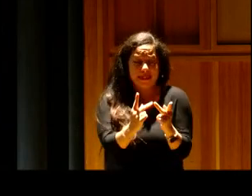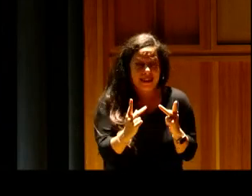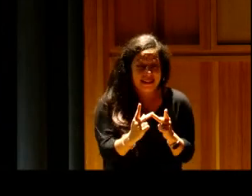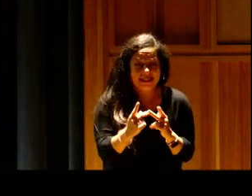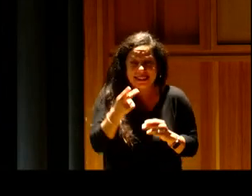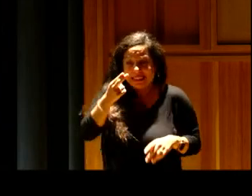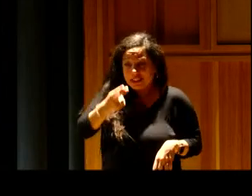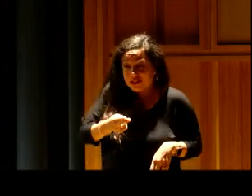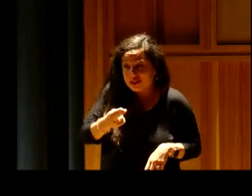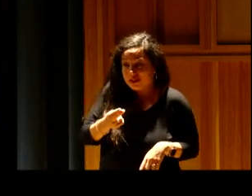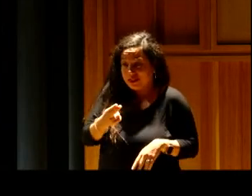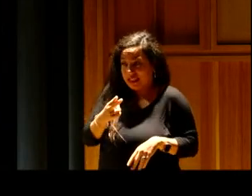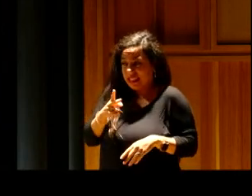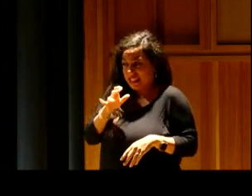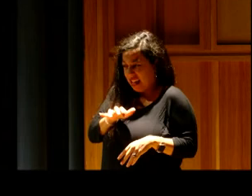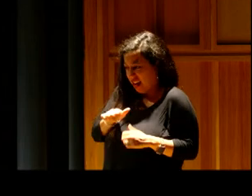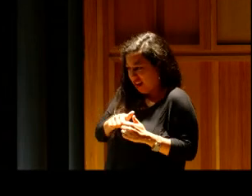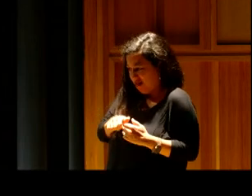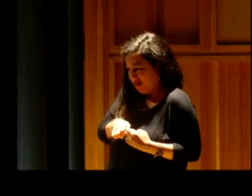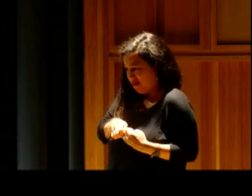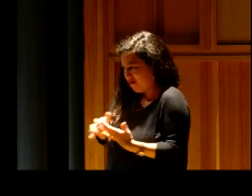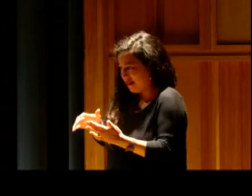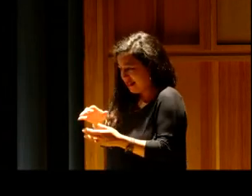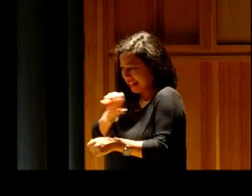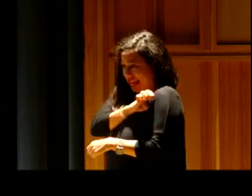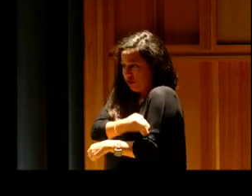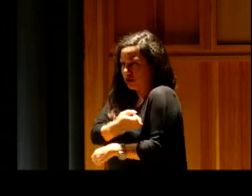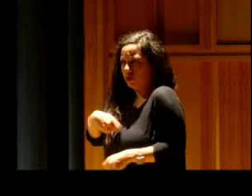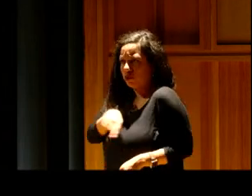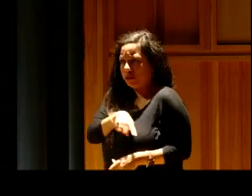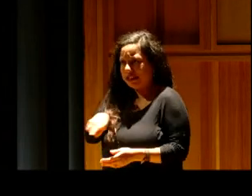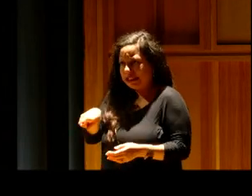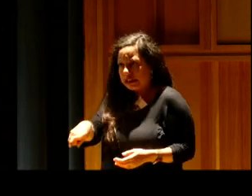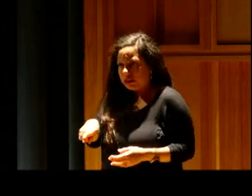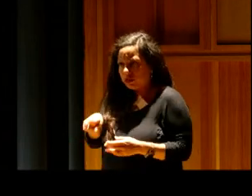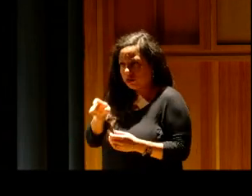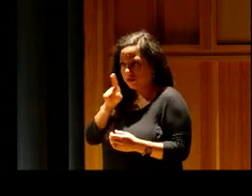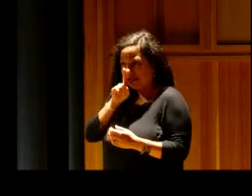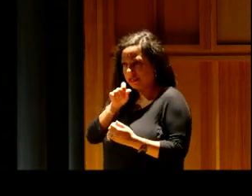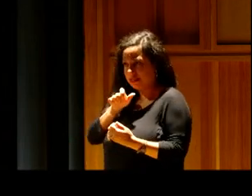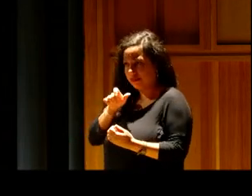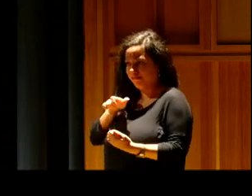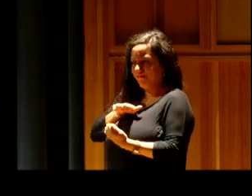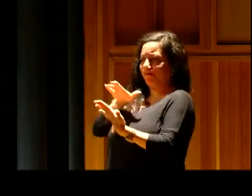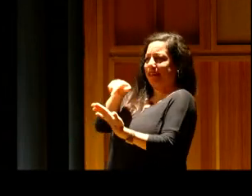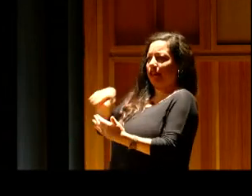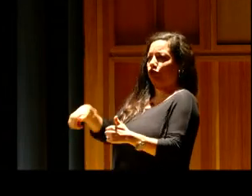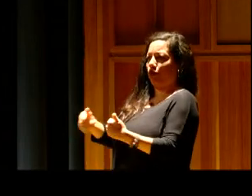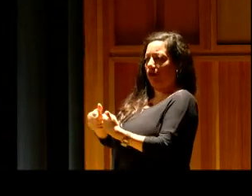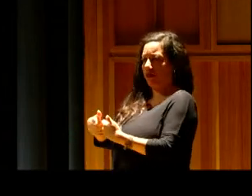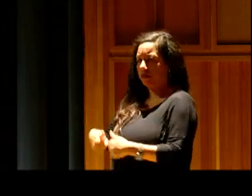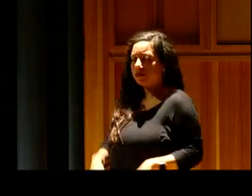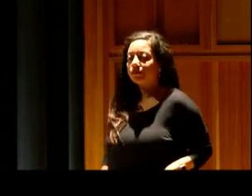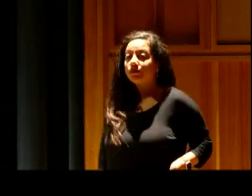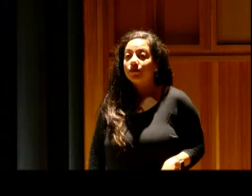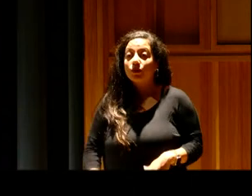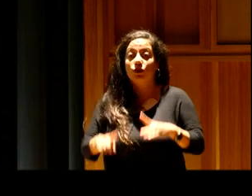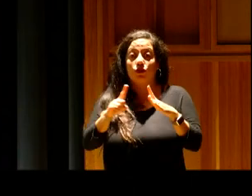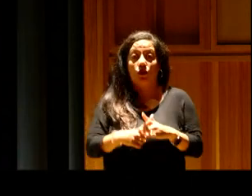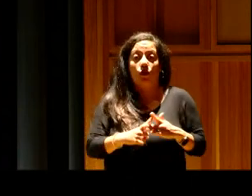the energy that we need to overcome this challenge? So, to start with where we